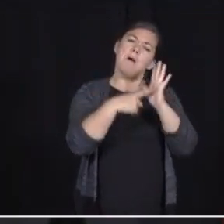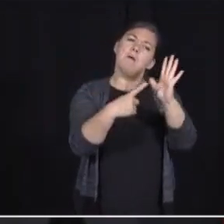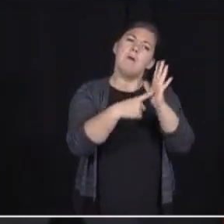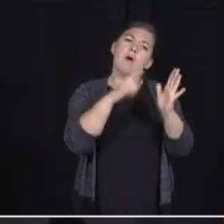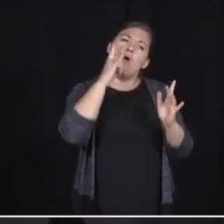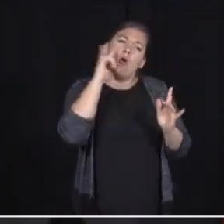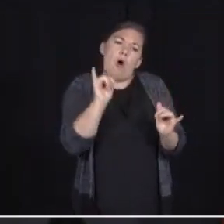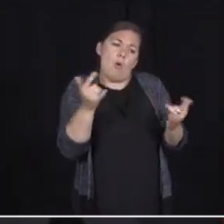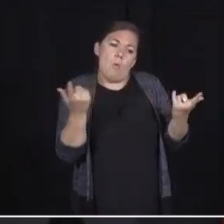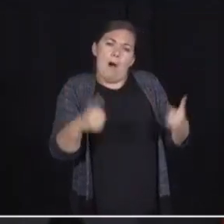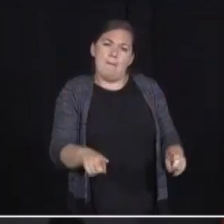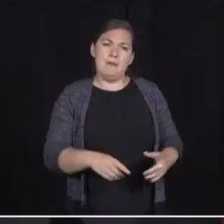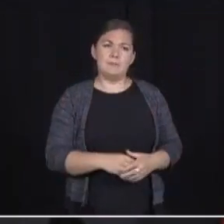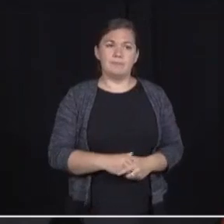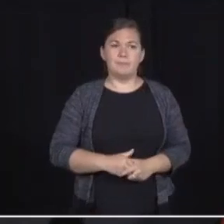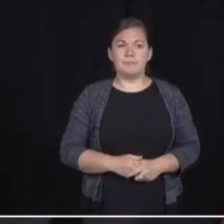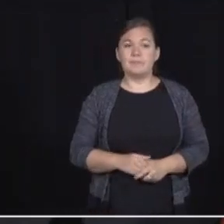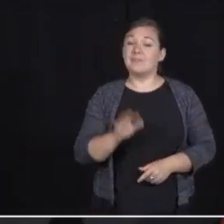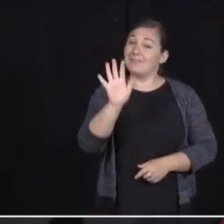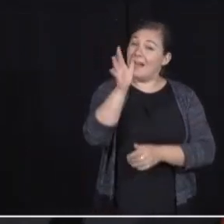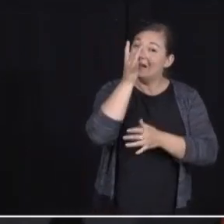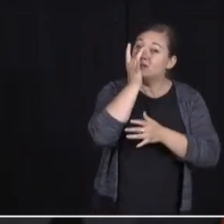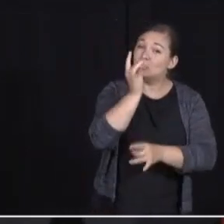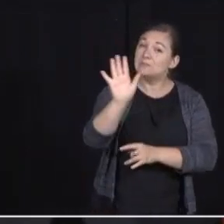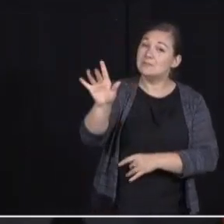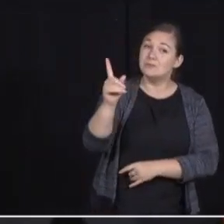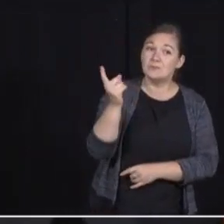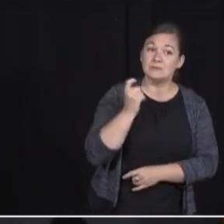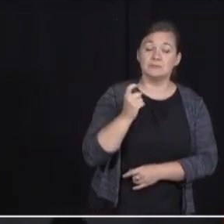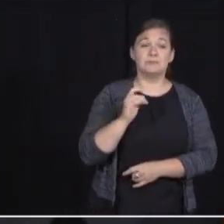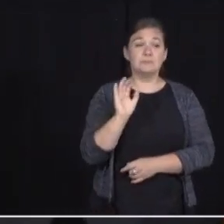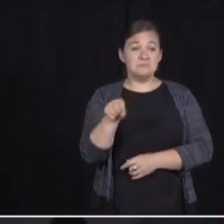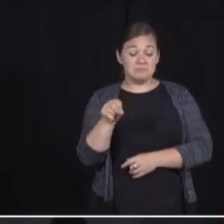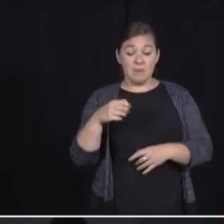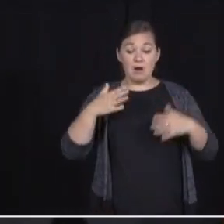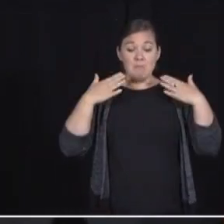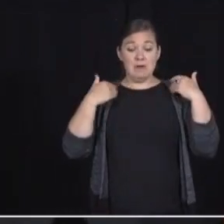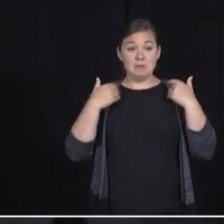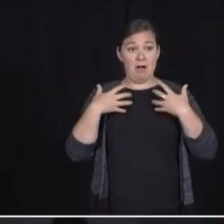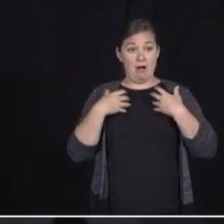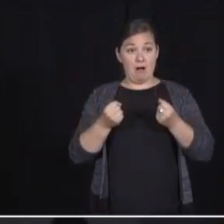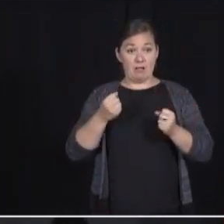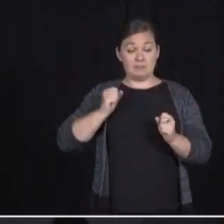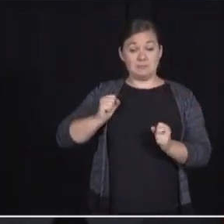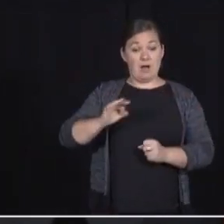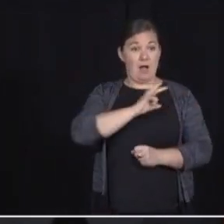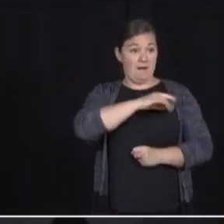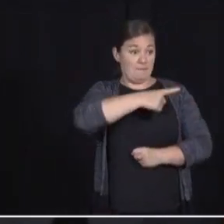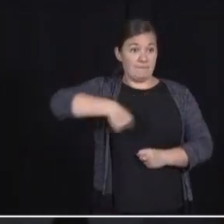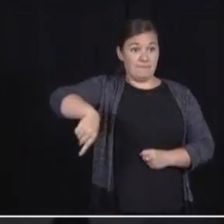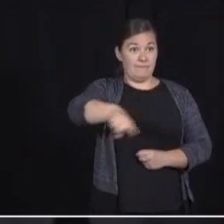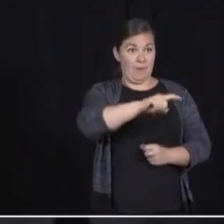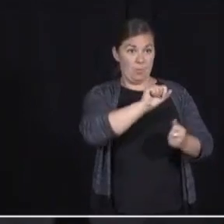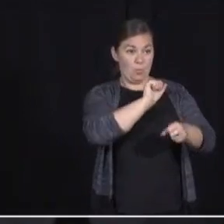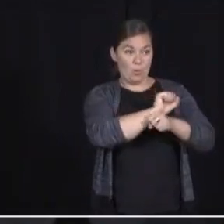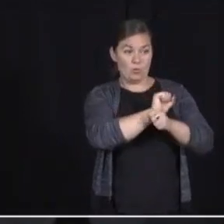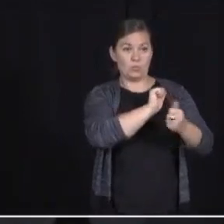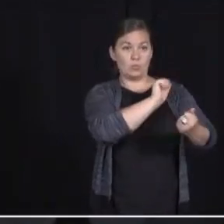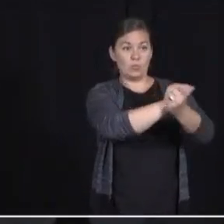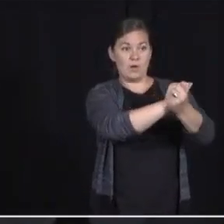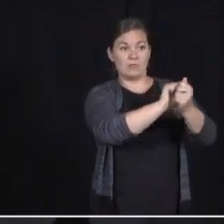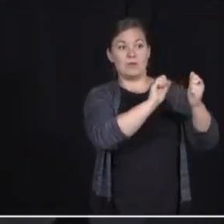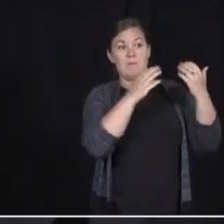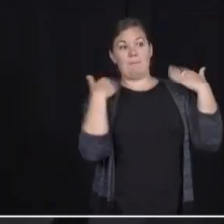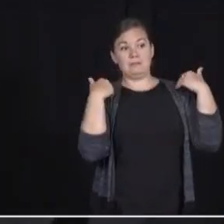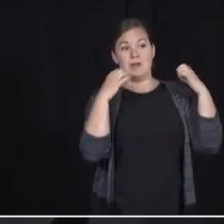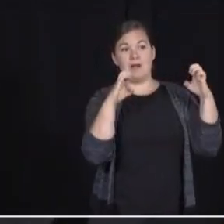Interesting you asked that, because I know that our staff at the Ministry of Health have worked very closely with the Ministry of Education on scenarios such